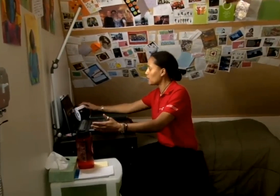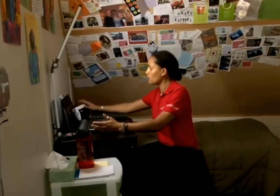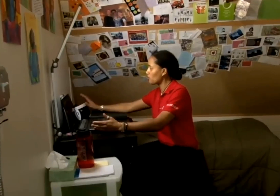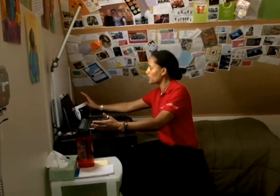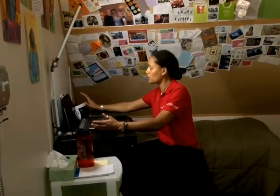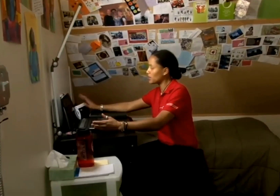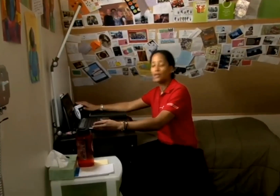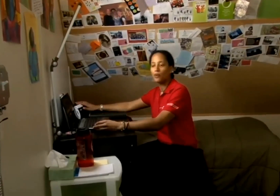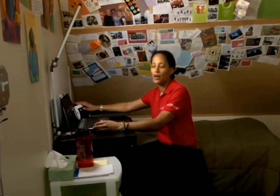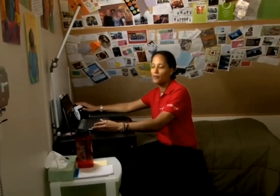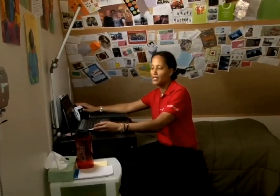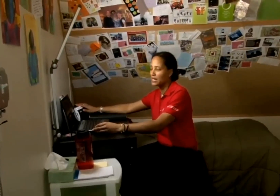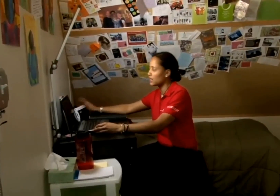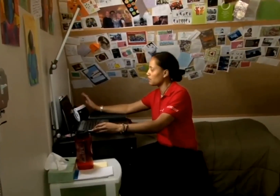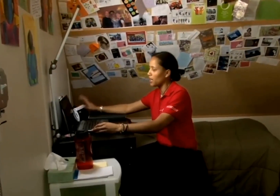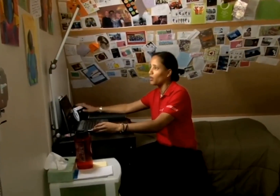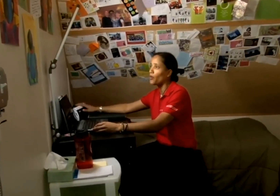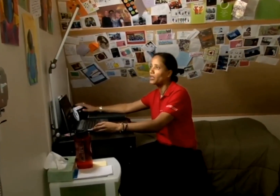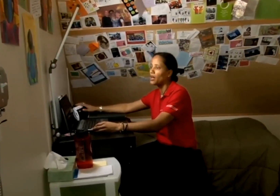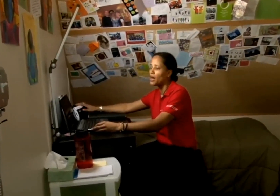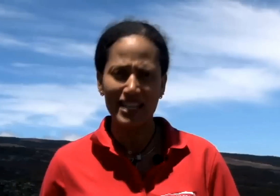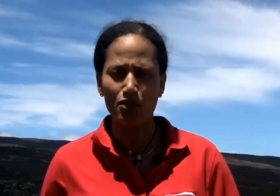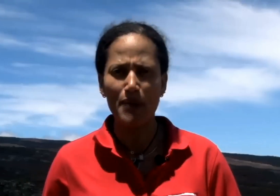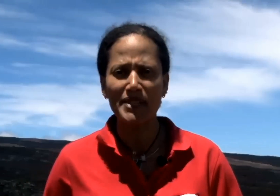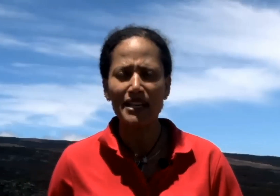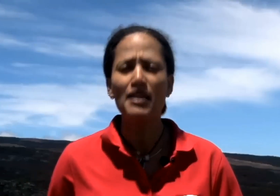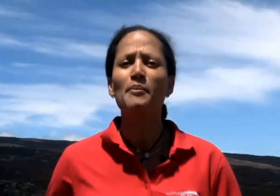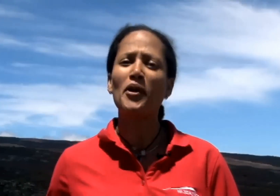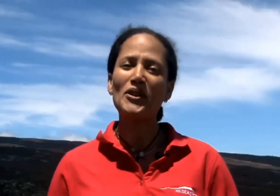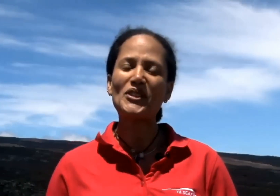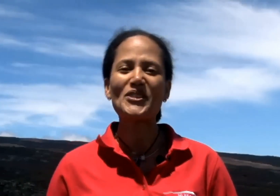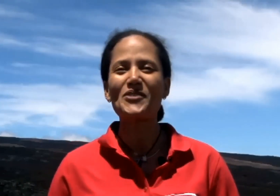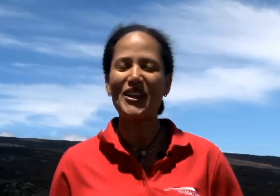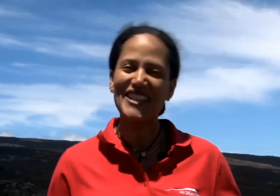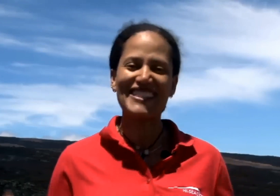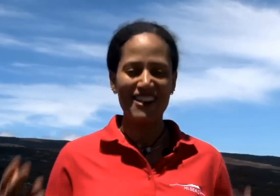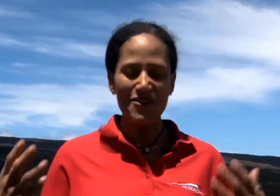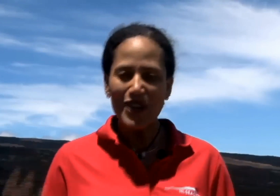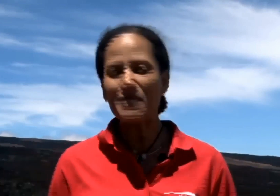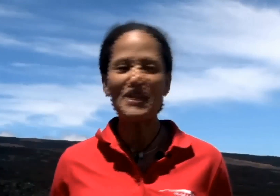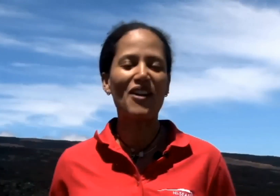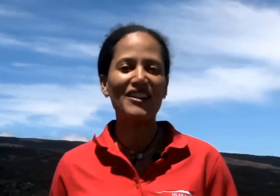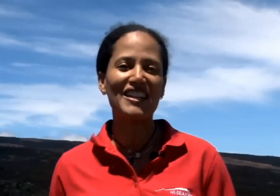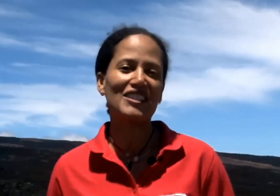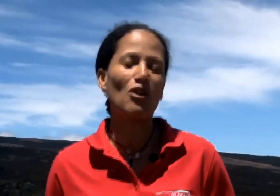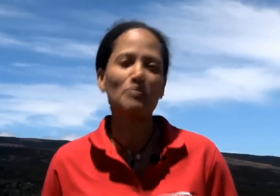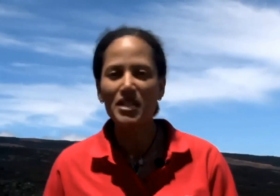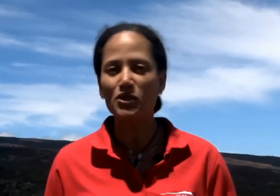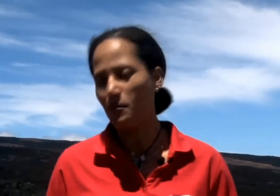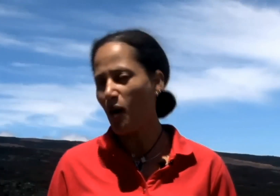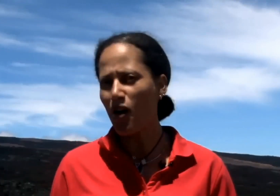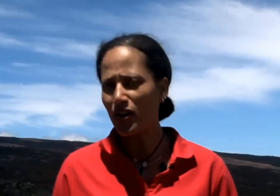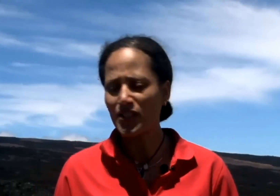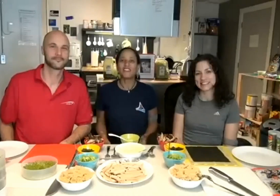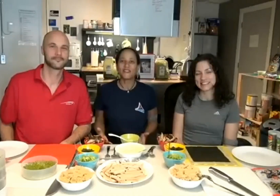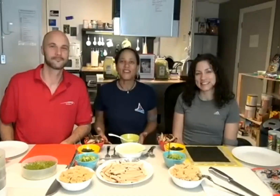take photos and videos and to put them on the website and to maintain the website, but also to run this recipe contest called